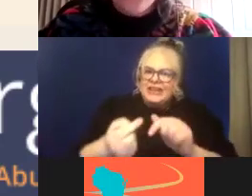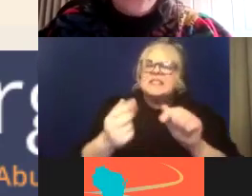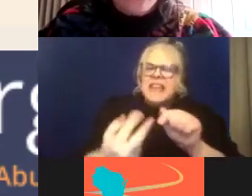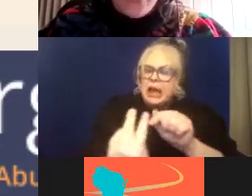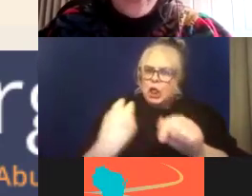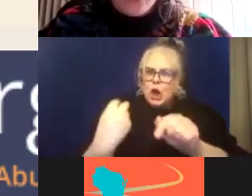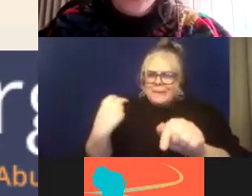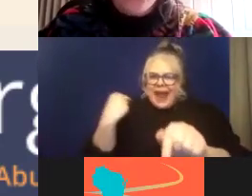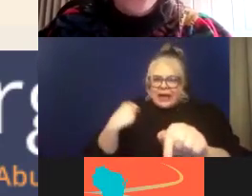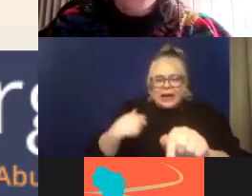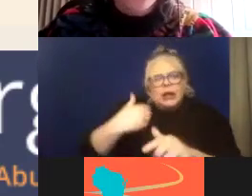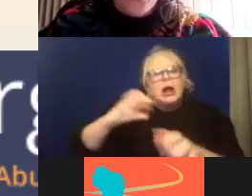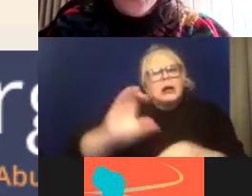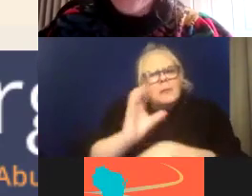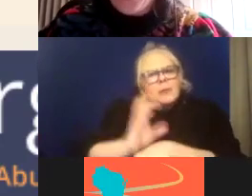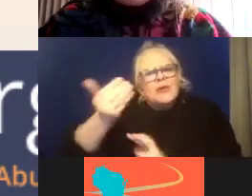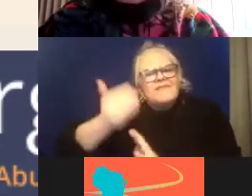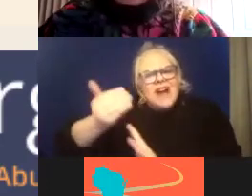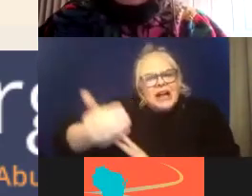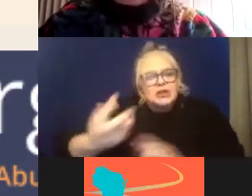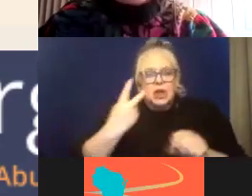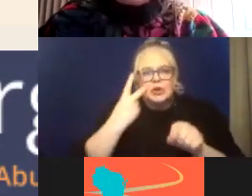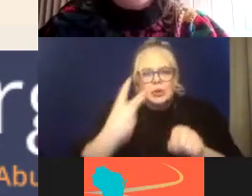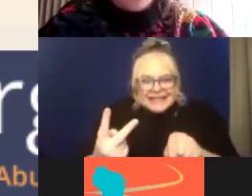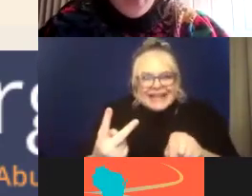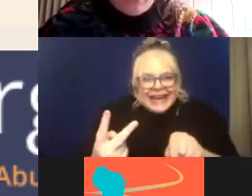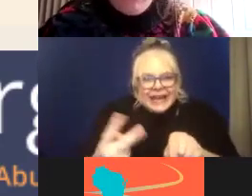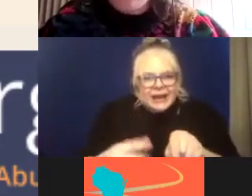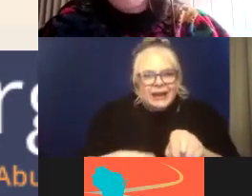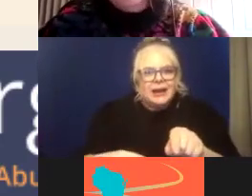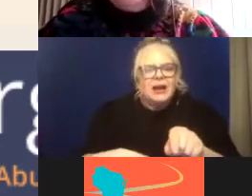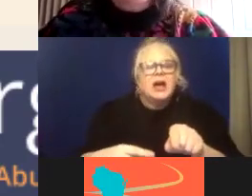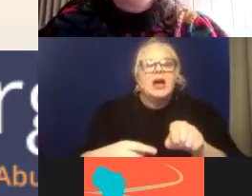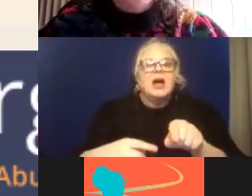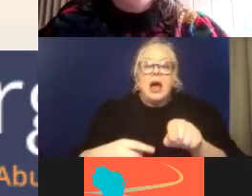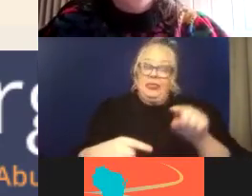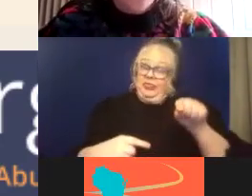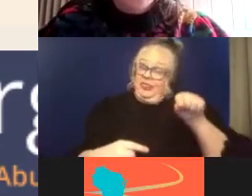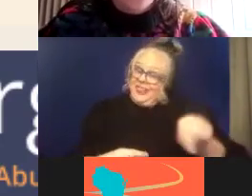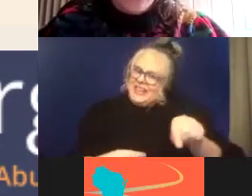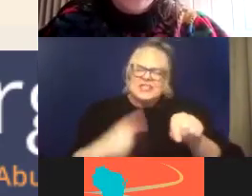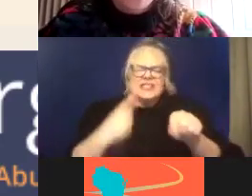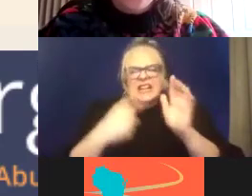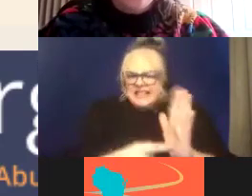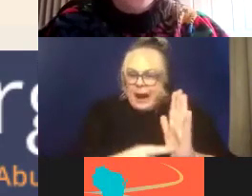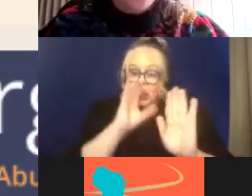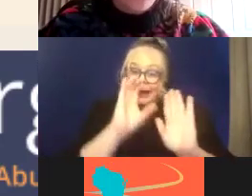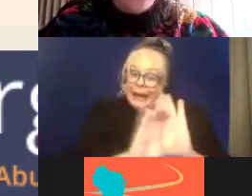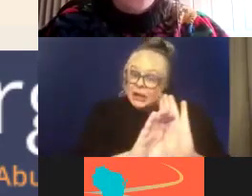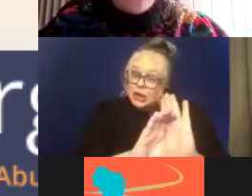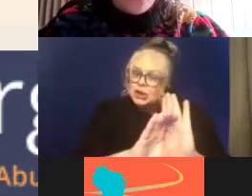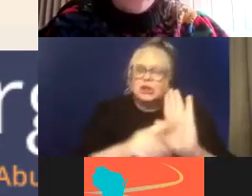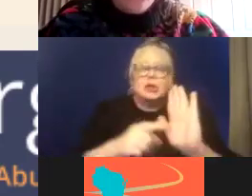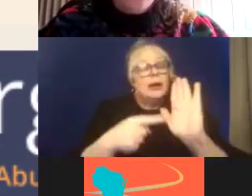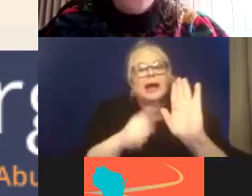these tools allow survivors to request removal from any site that the image is on. The tools have agreements in place with these